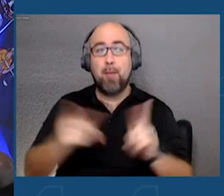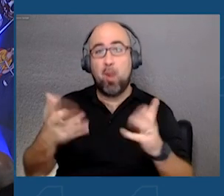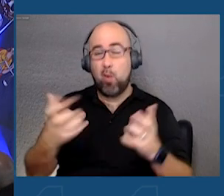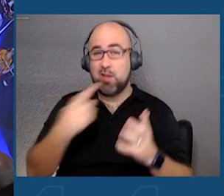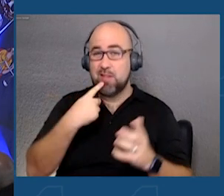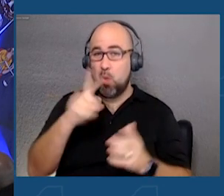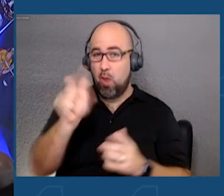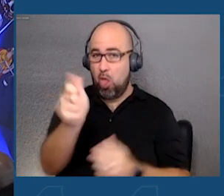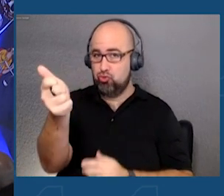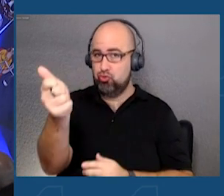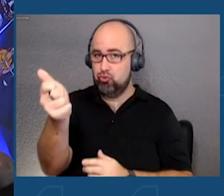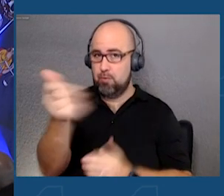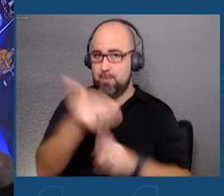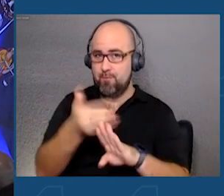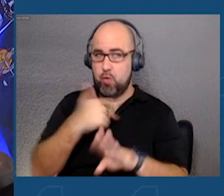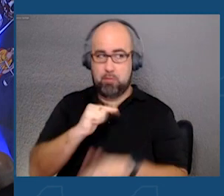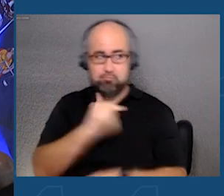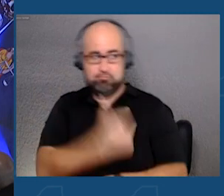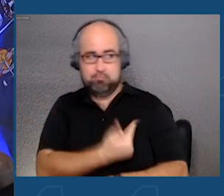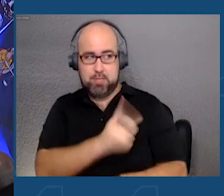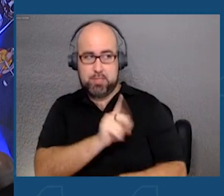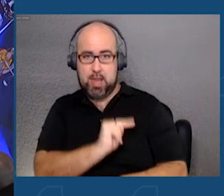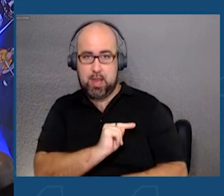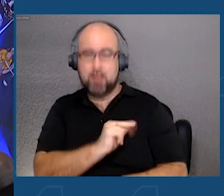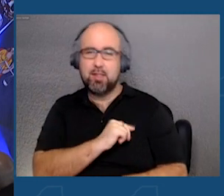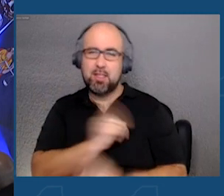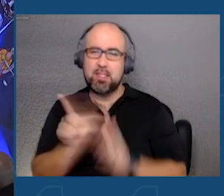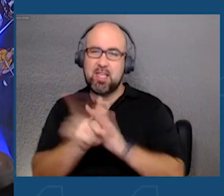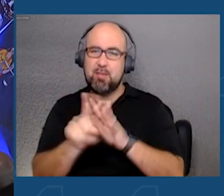you. It's come up a few times in this conversation already.